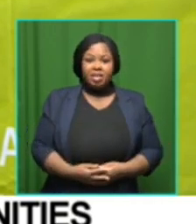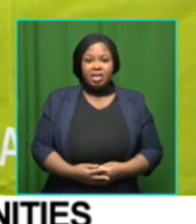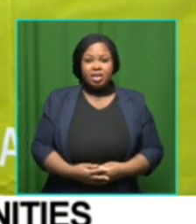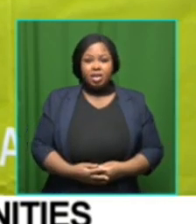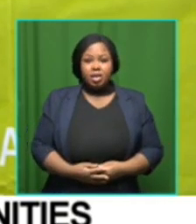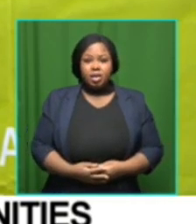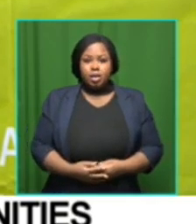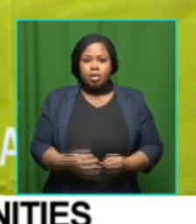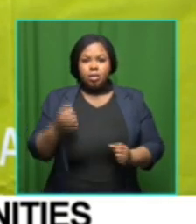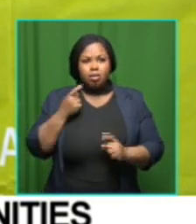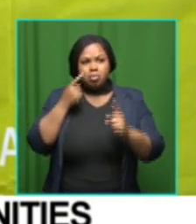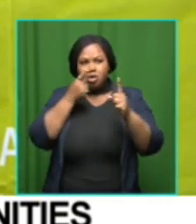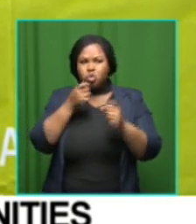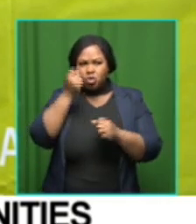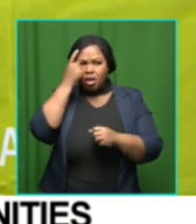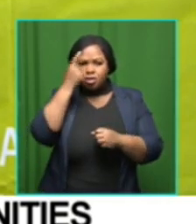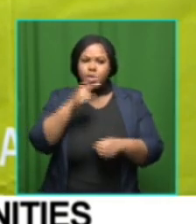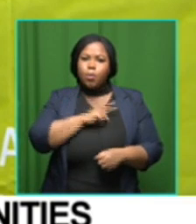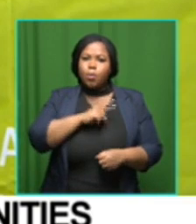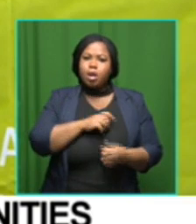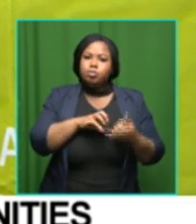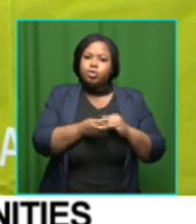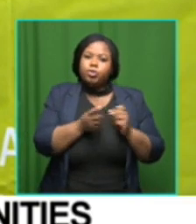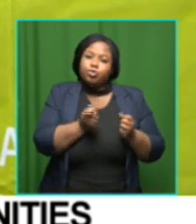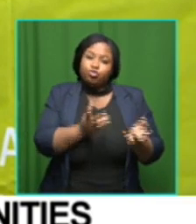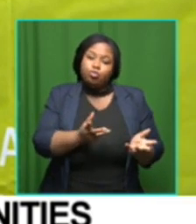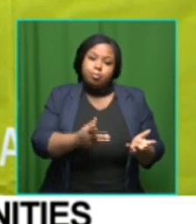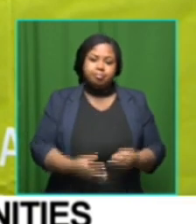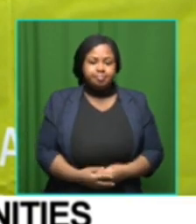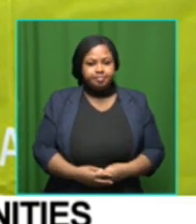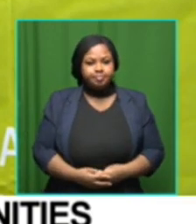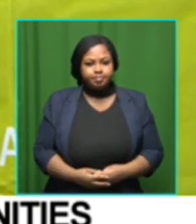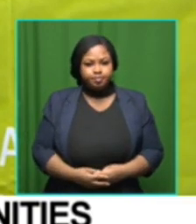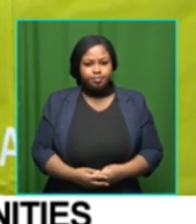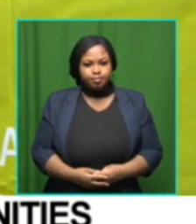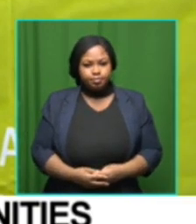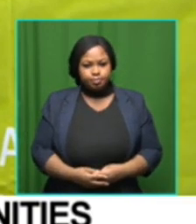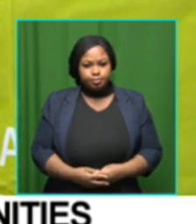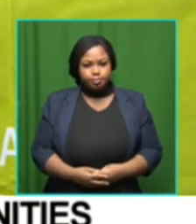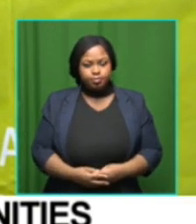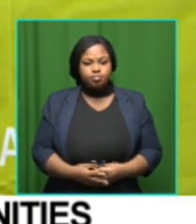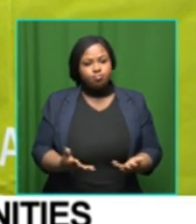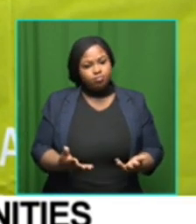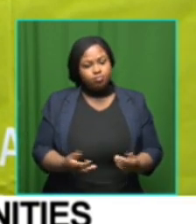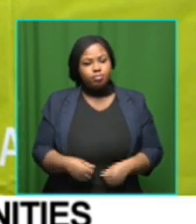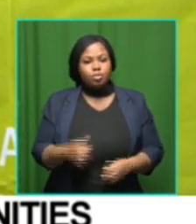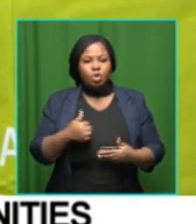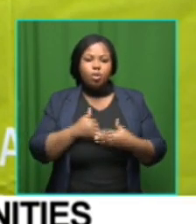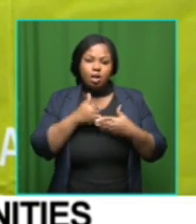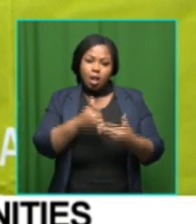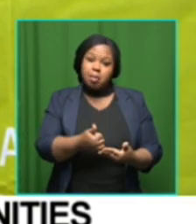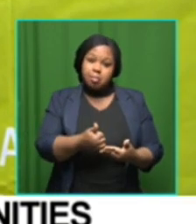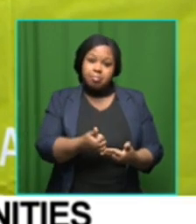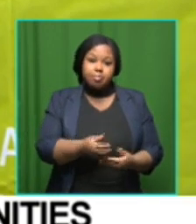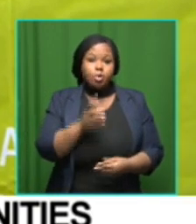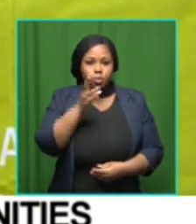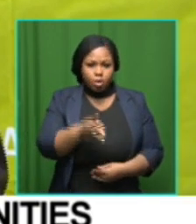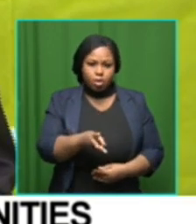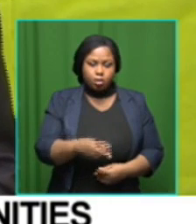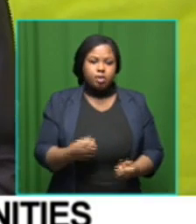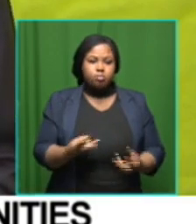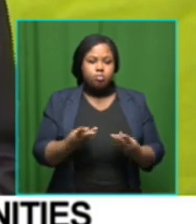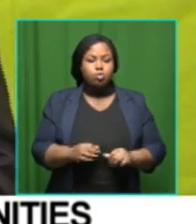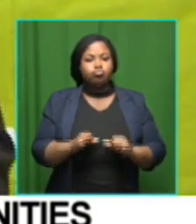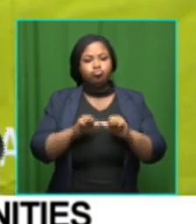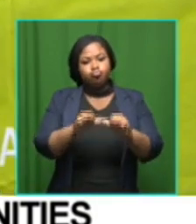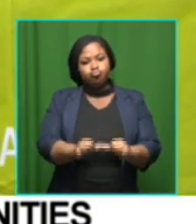the motive is understood as what we're trying to do at that level. So we will be assisting where we can. People must